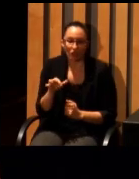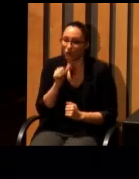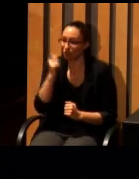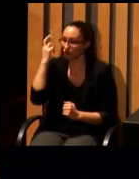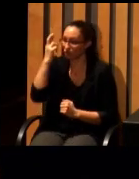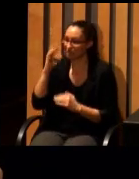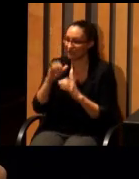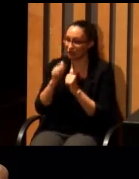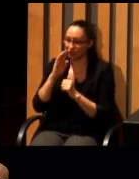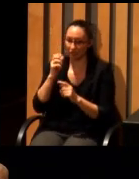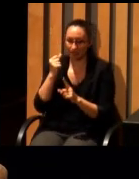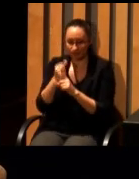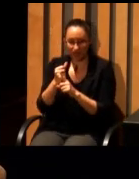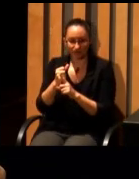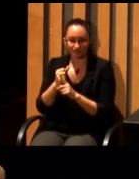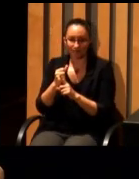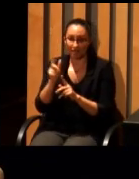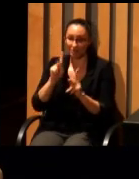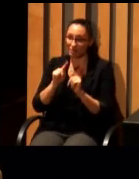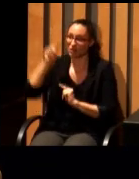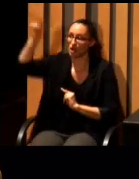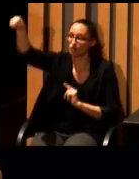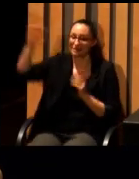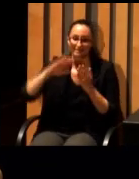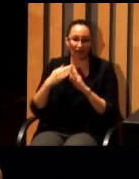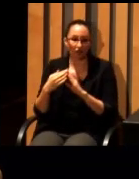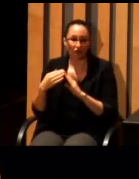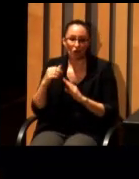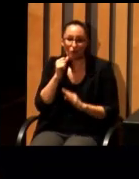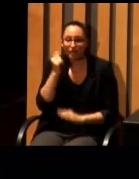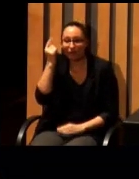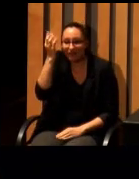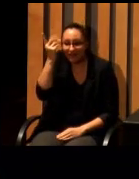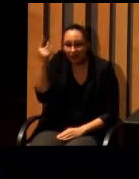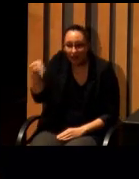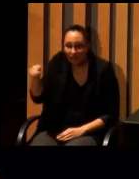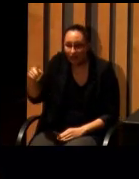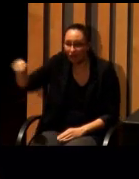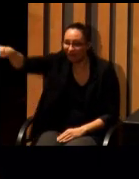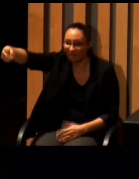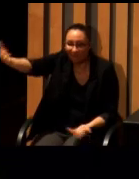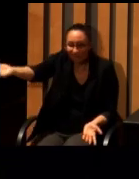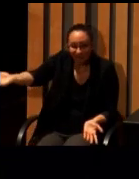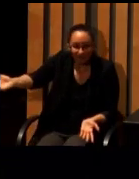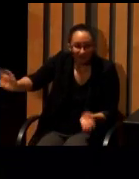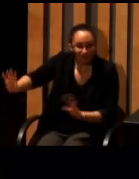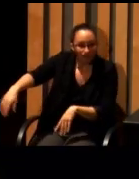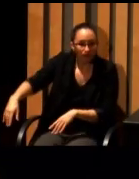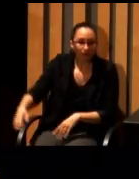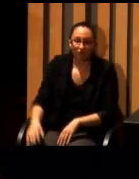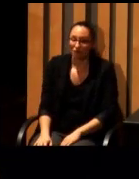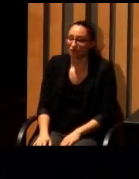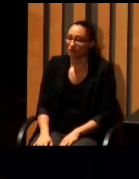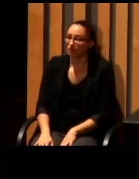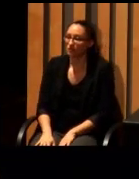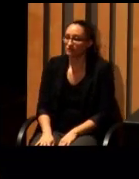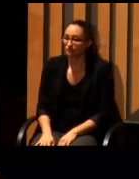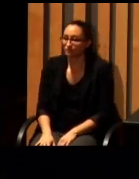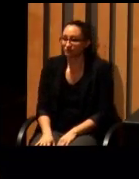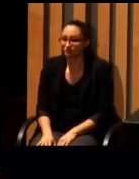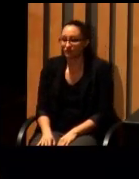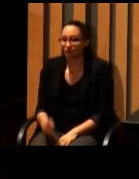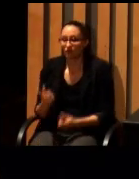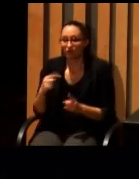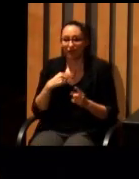and other people who live across town and around. We don't think of it. In fact, there was serious pushback when I raised up